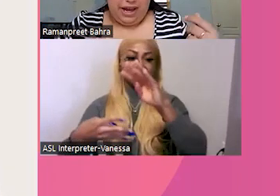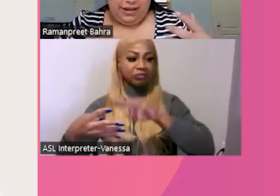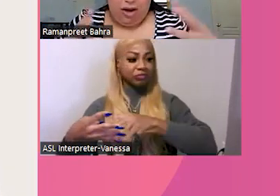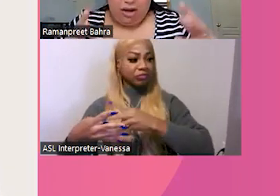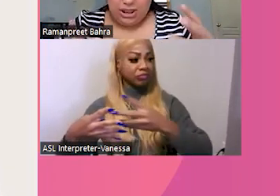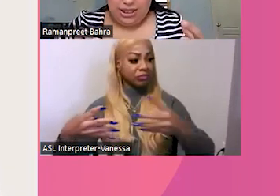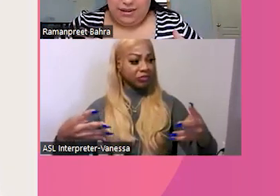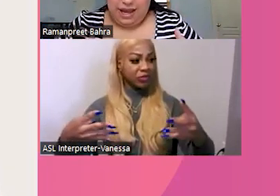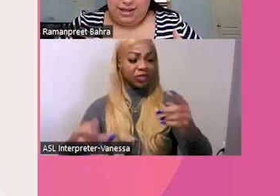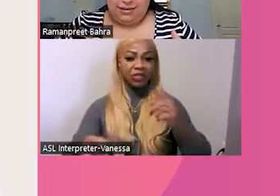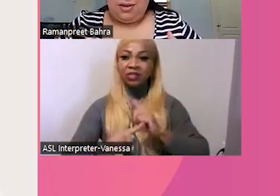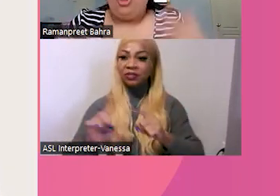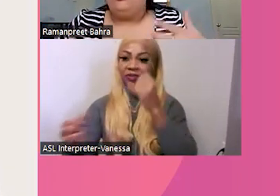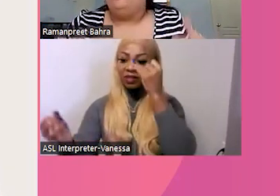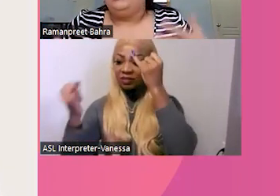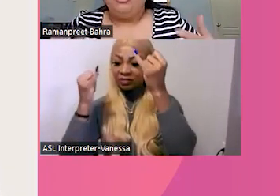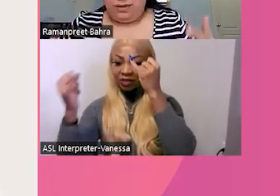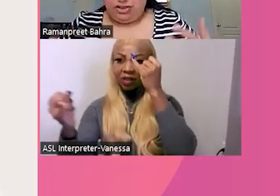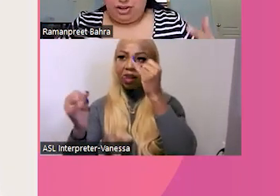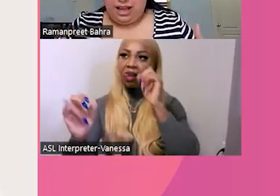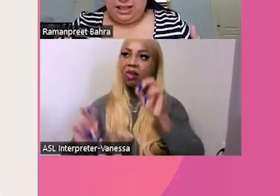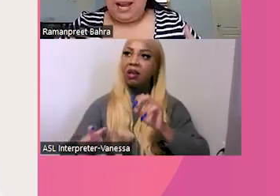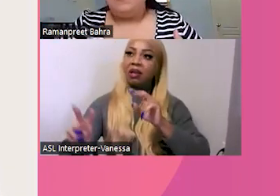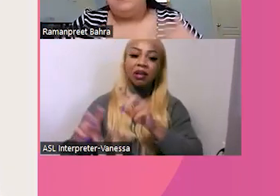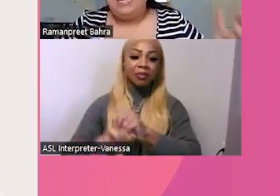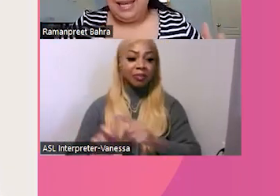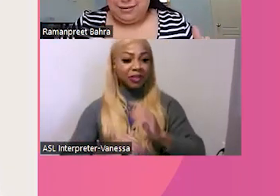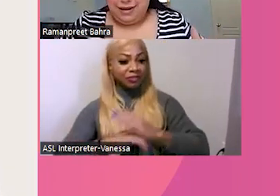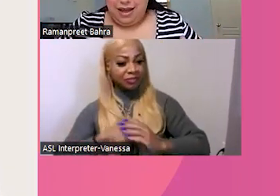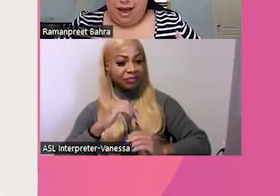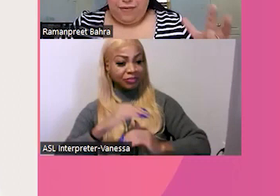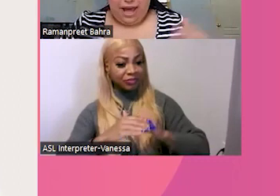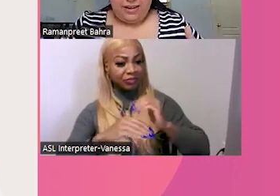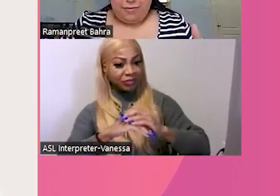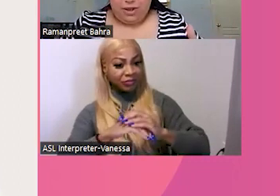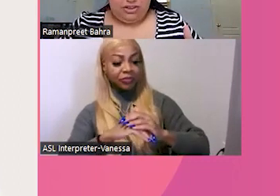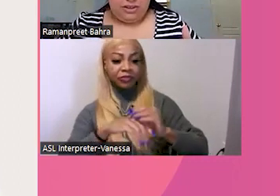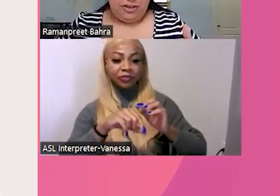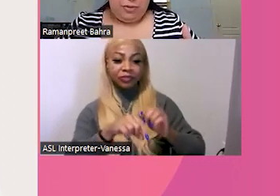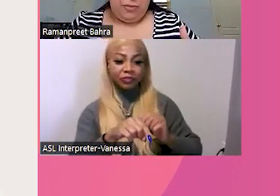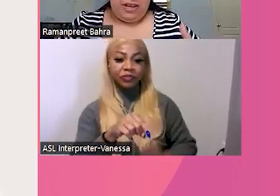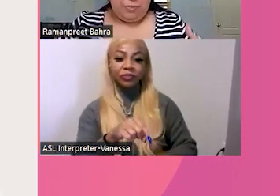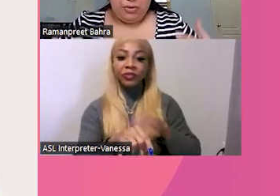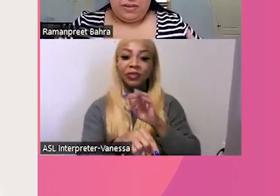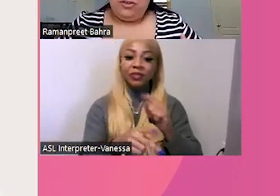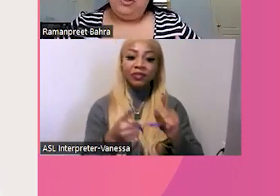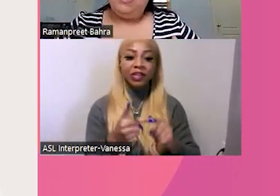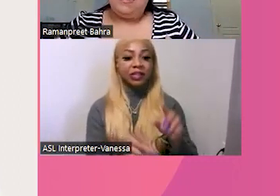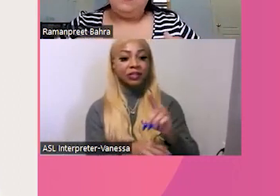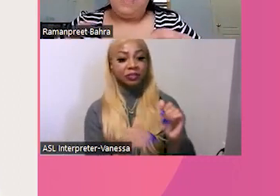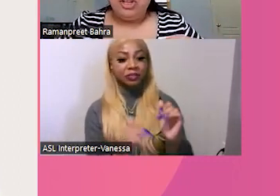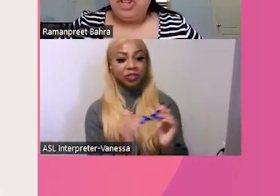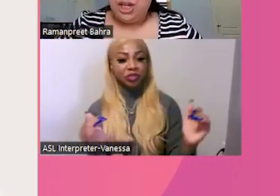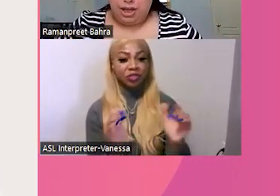these ideologies, and all in all, like intersectionality as a tenet of fat and disability justice movements exposes us to